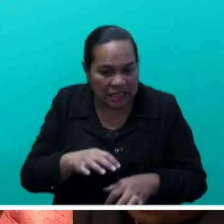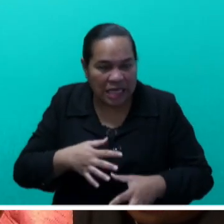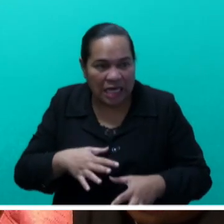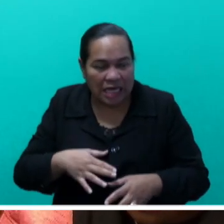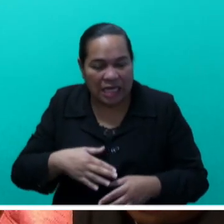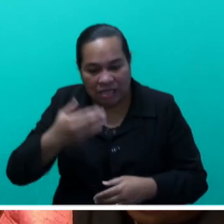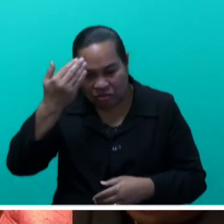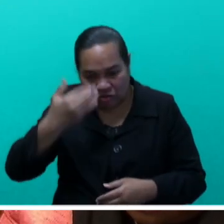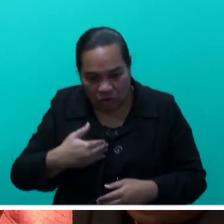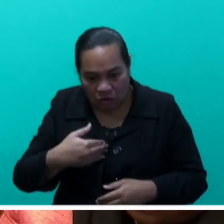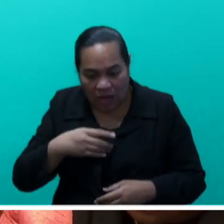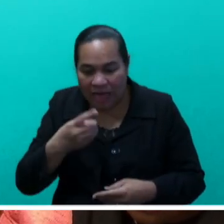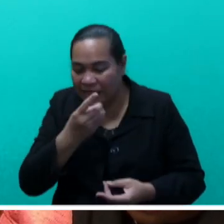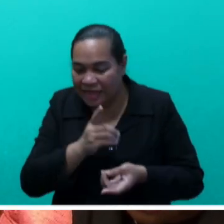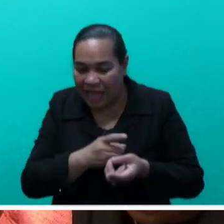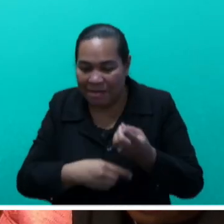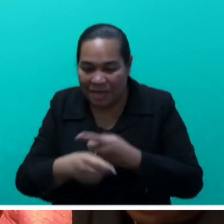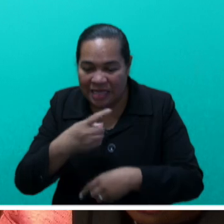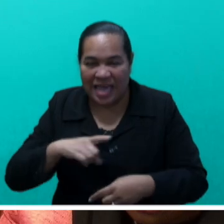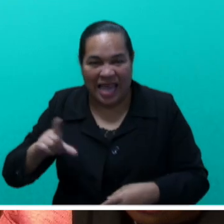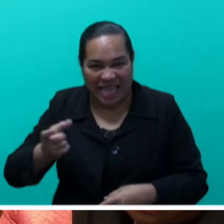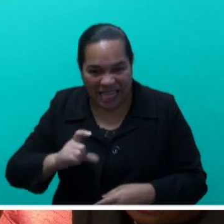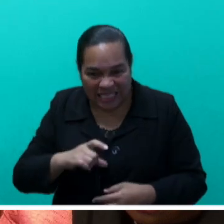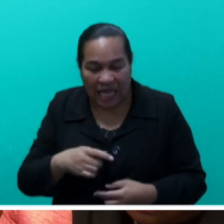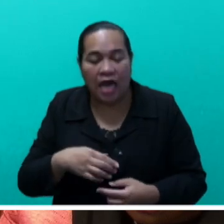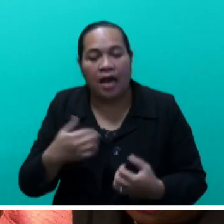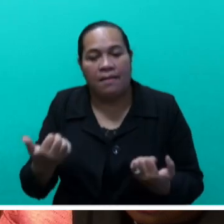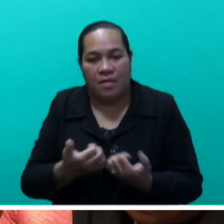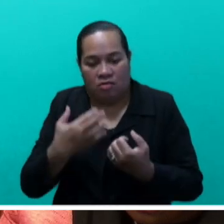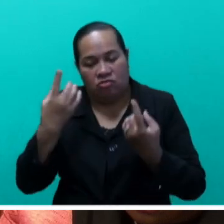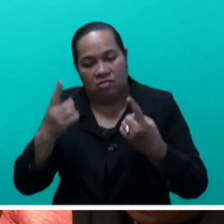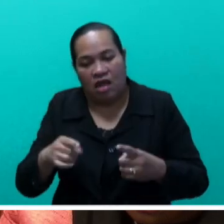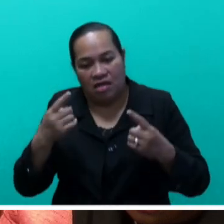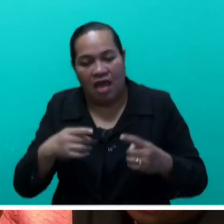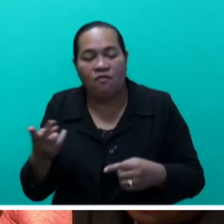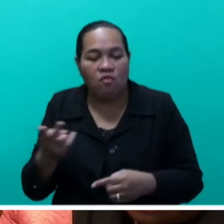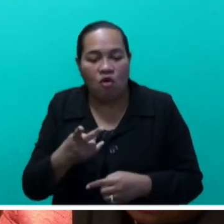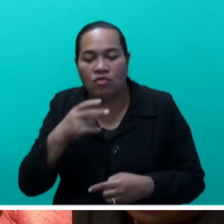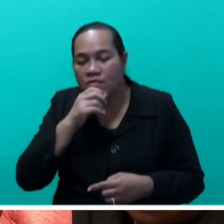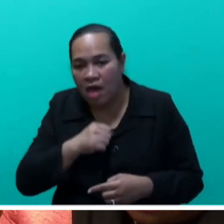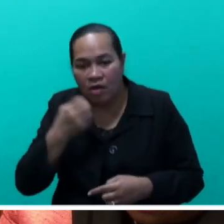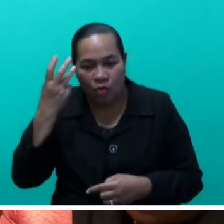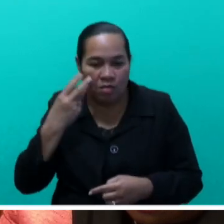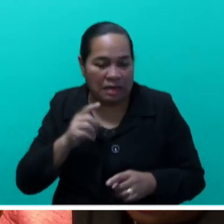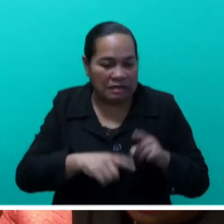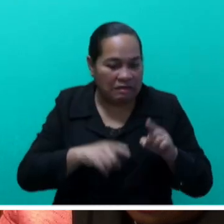stroke, diabetes, and cancers were the leading causes of death in Fiji in both males and females in all ages